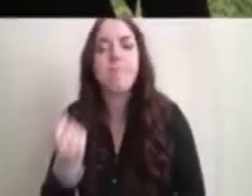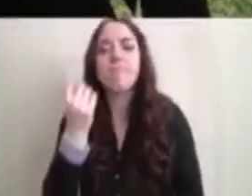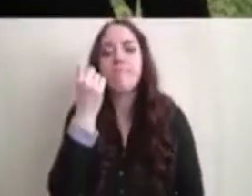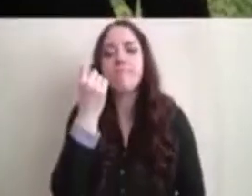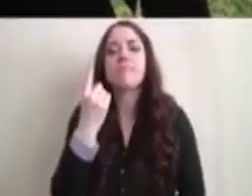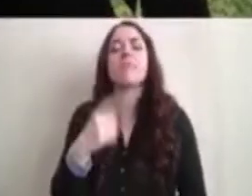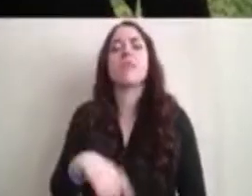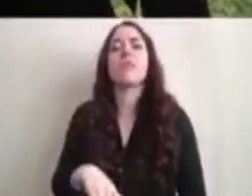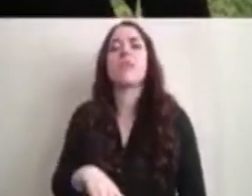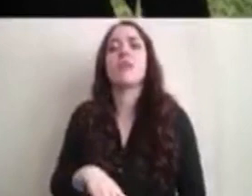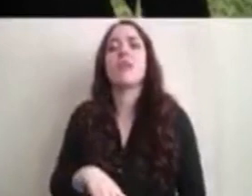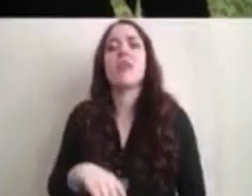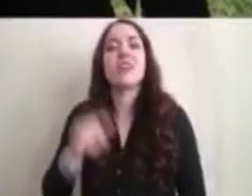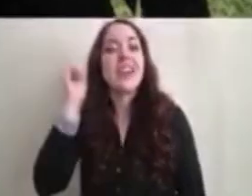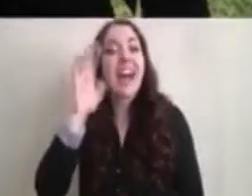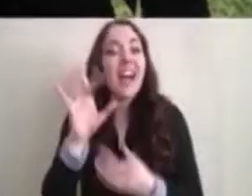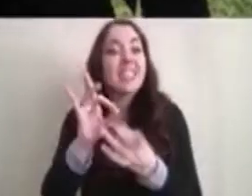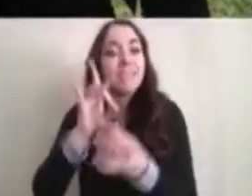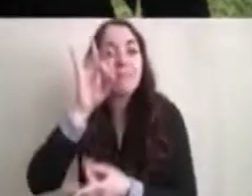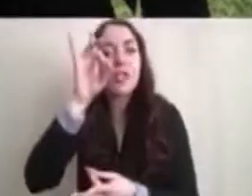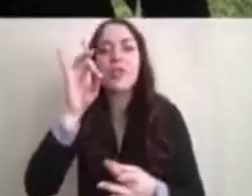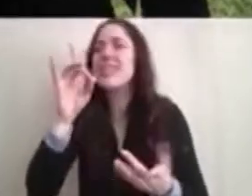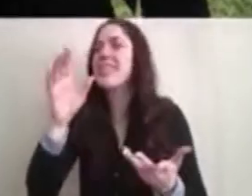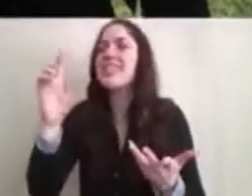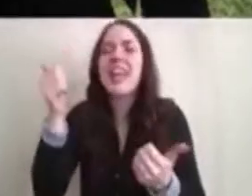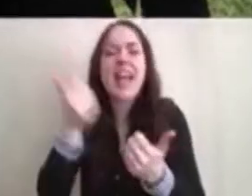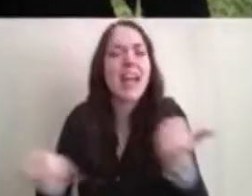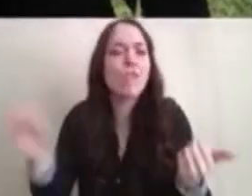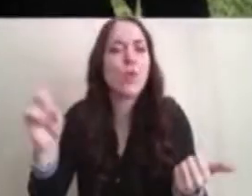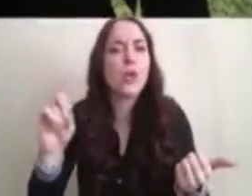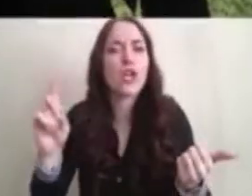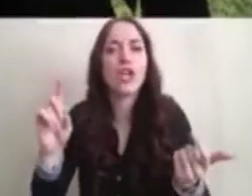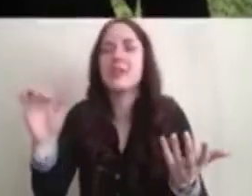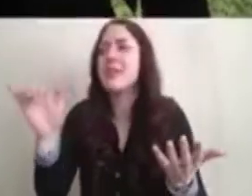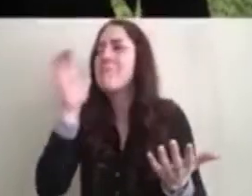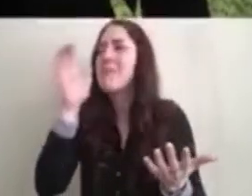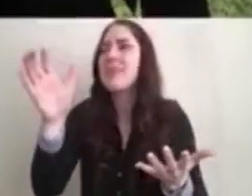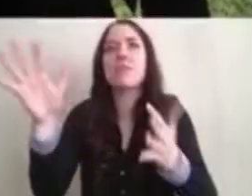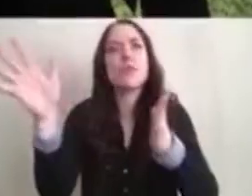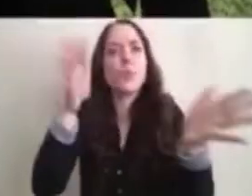of the Spirit." Nicodemus said,